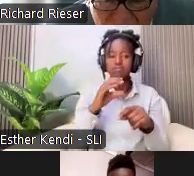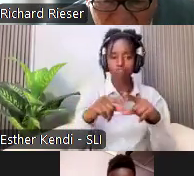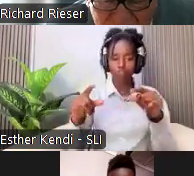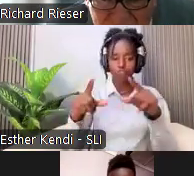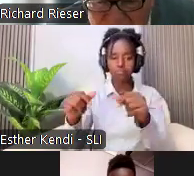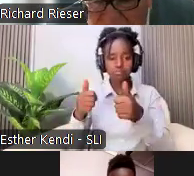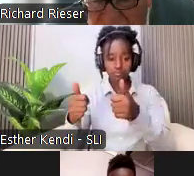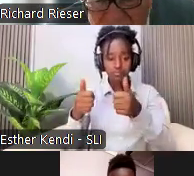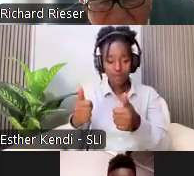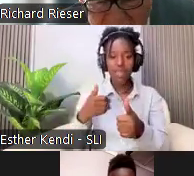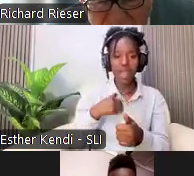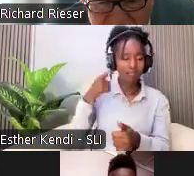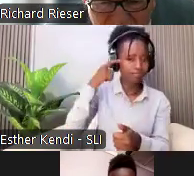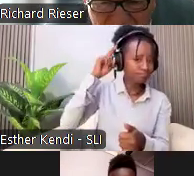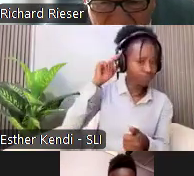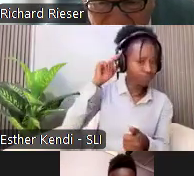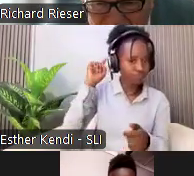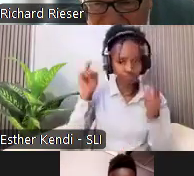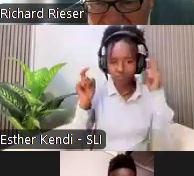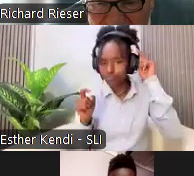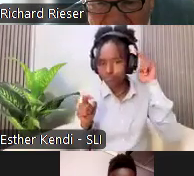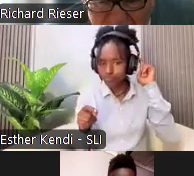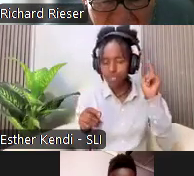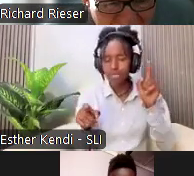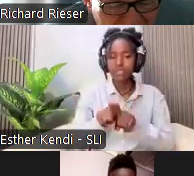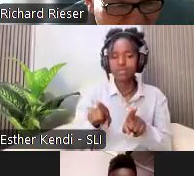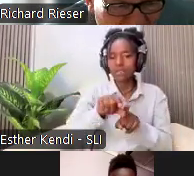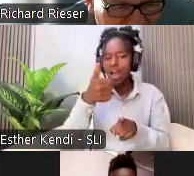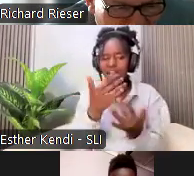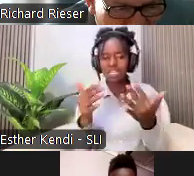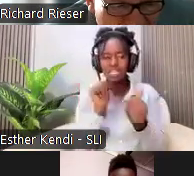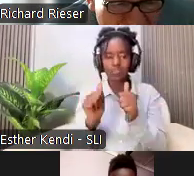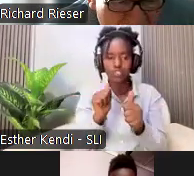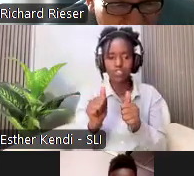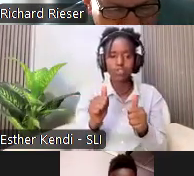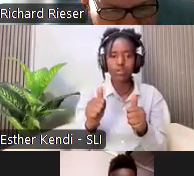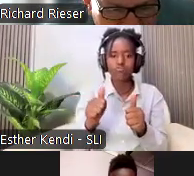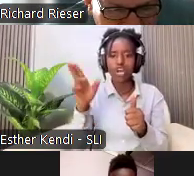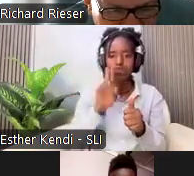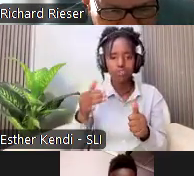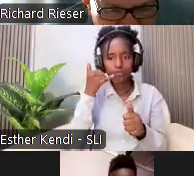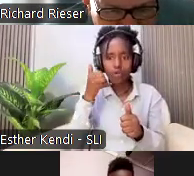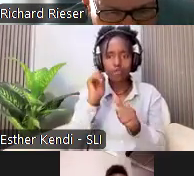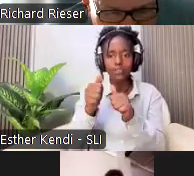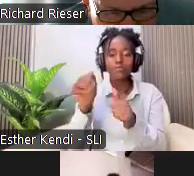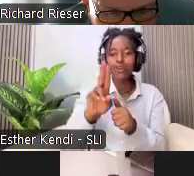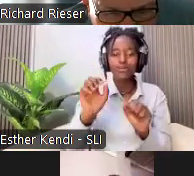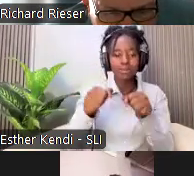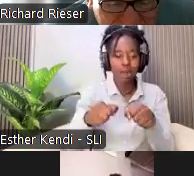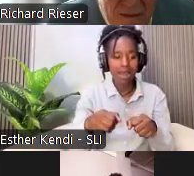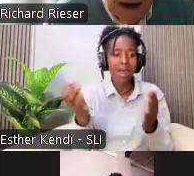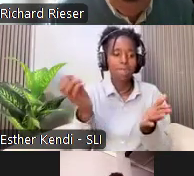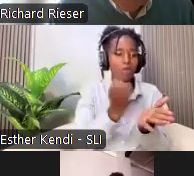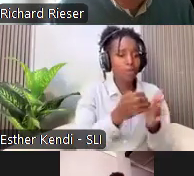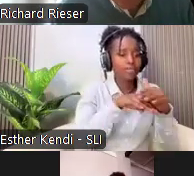assisted learning devices, and there are little icons on the screen for each of them, amplified phones, employment access, mobility